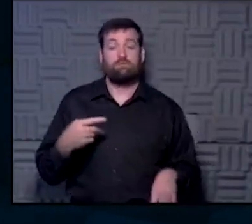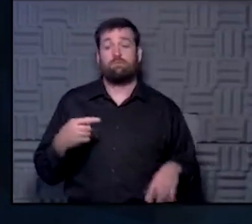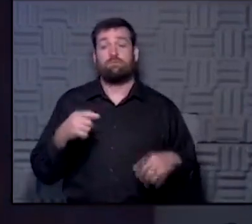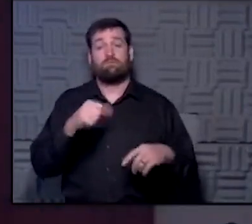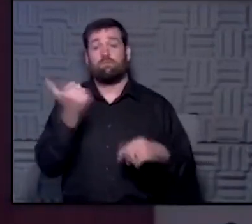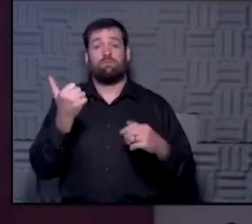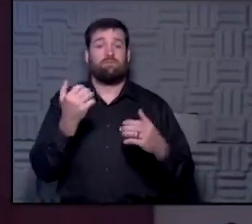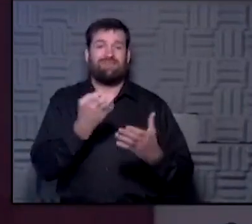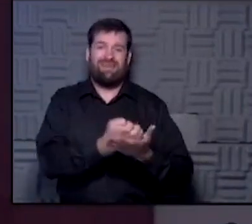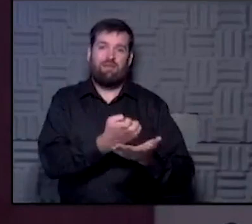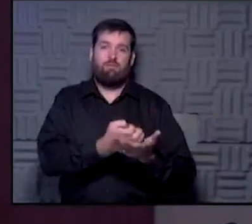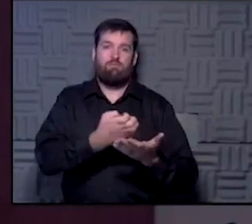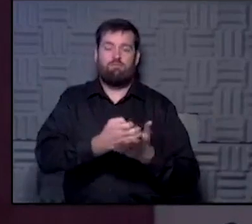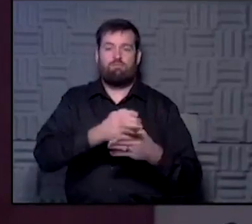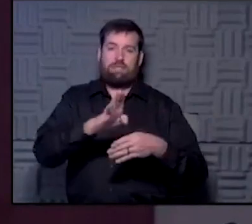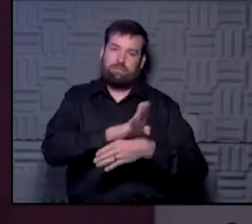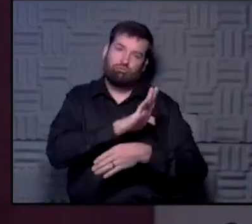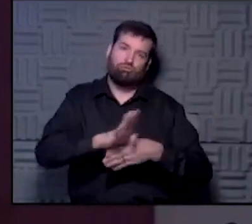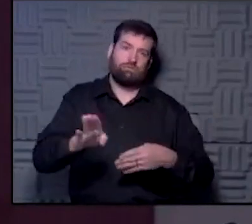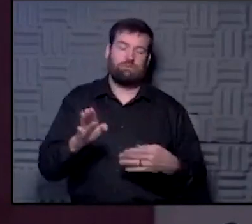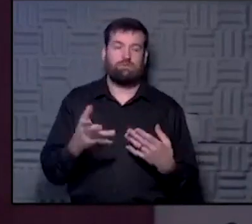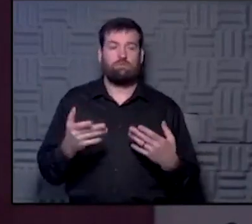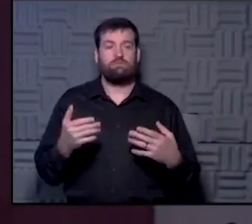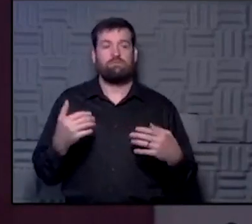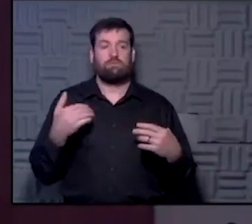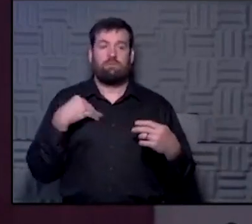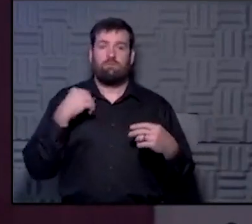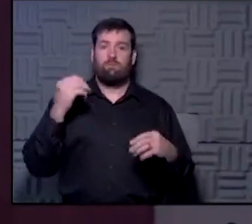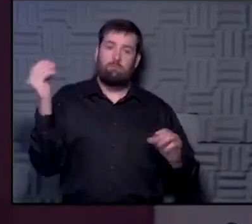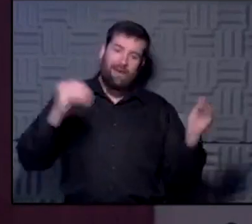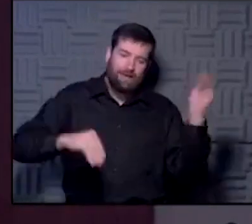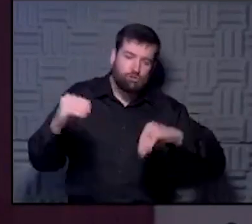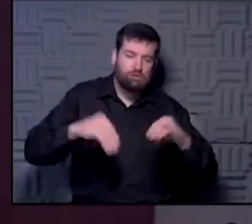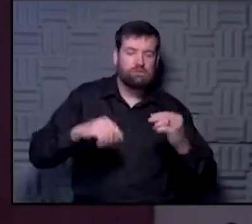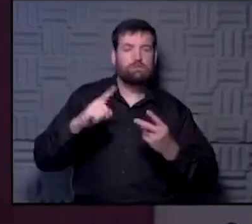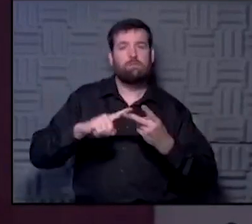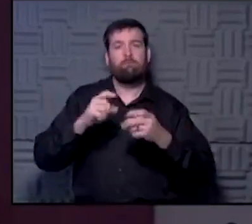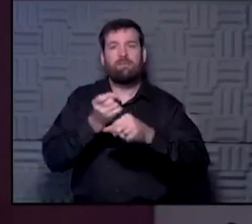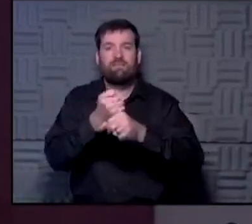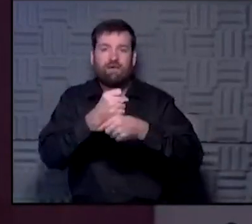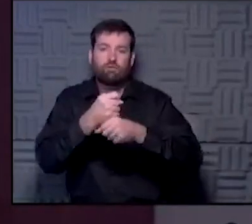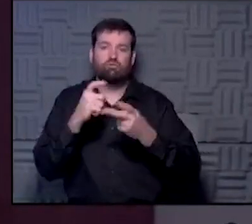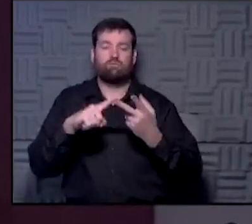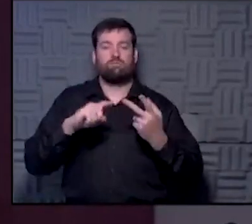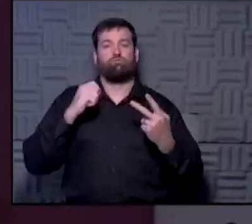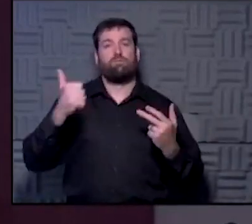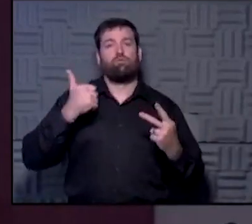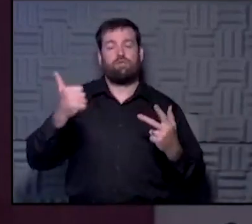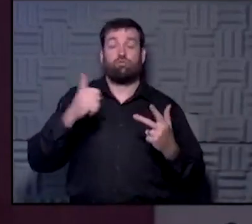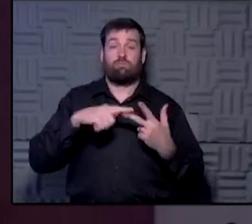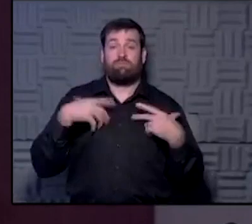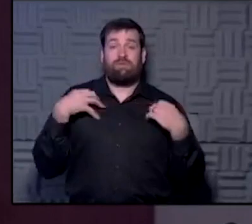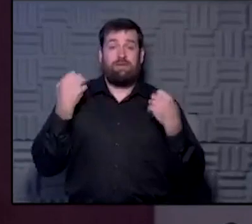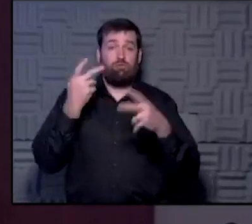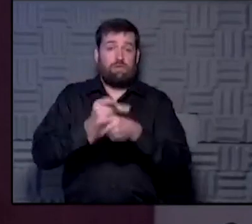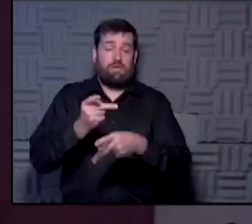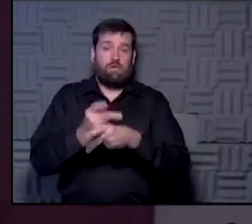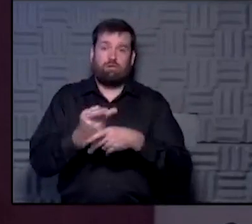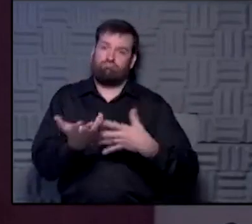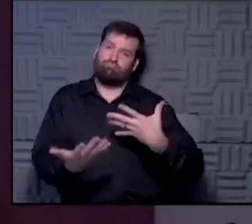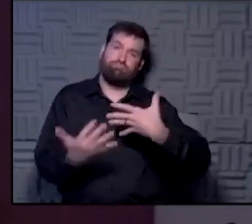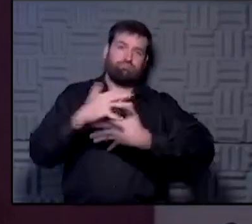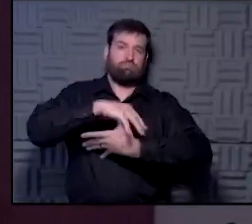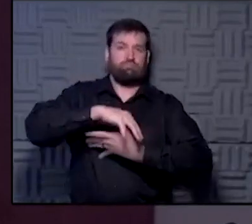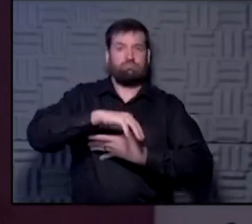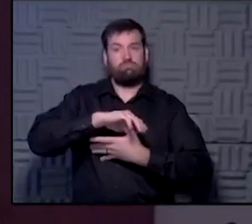drivers are economics and industry. So primary industries we have are packaging, manufacturing, transportation. Healthcare is actually our leading sector in Wyandotte